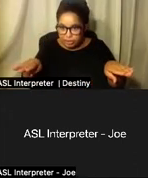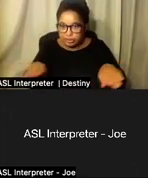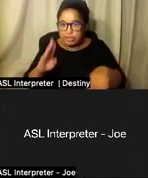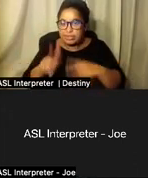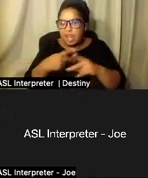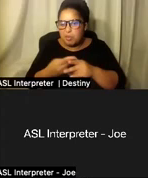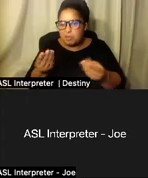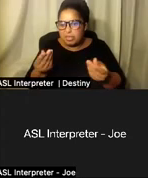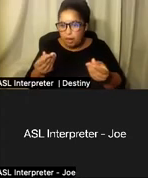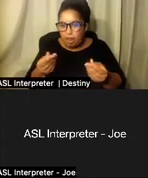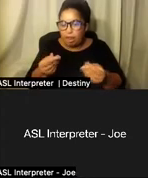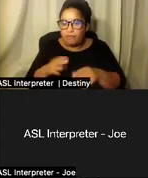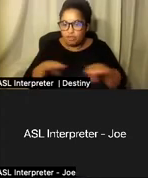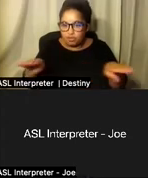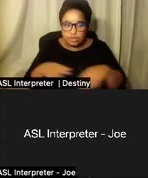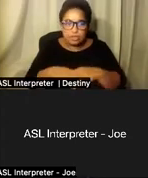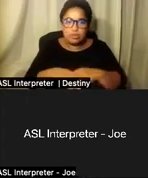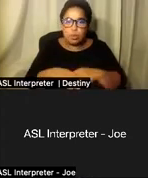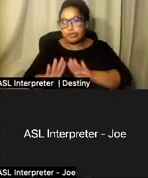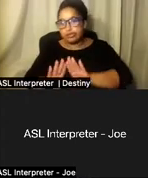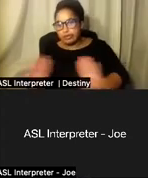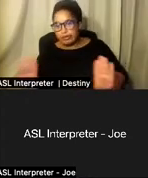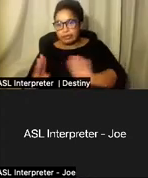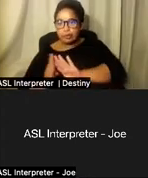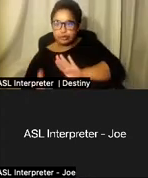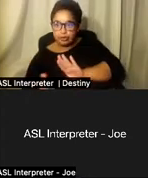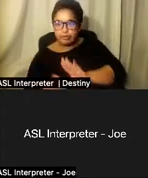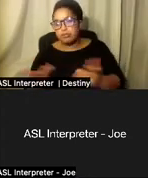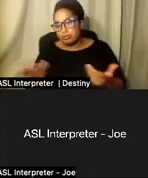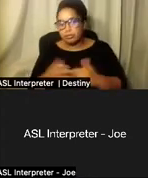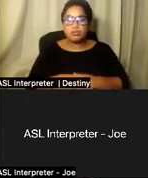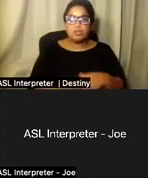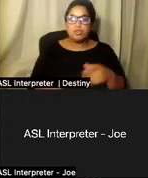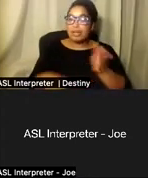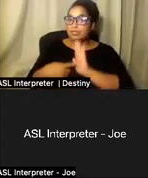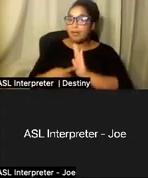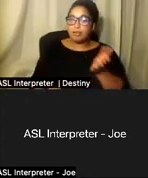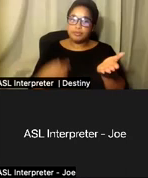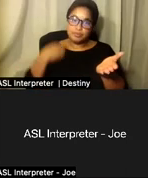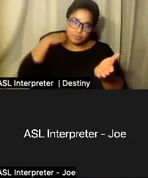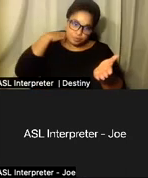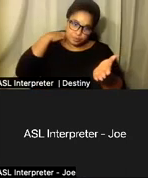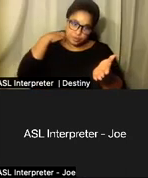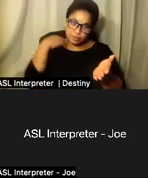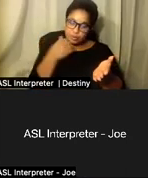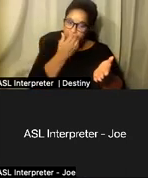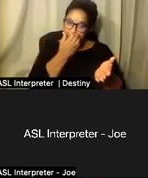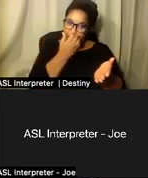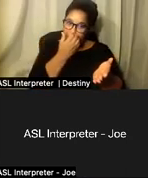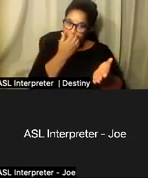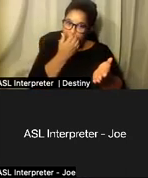one. Just to point out, and we could use this as an example, in addition to on top, you